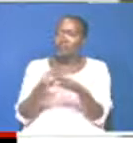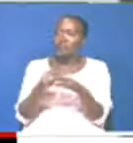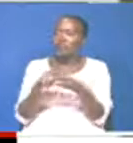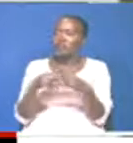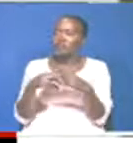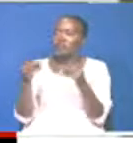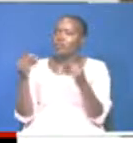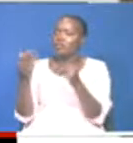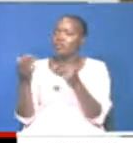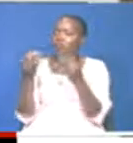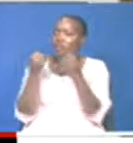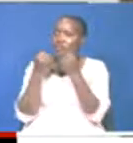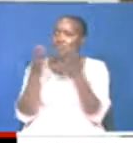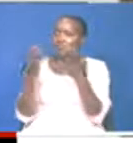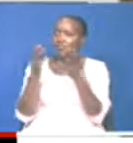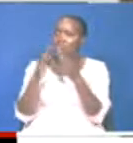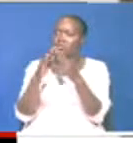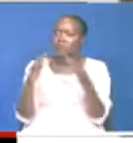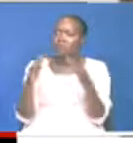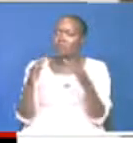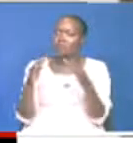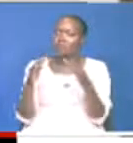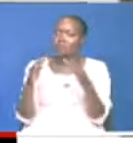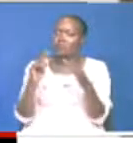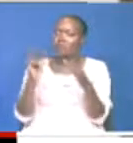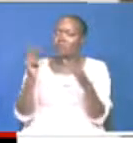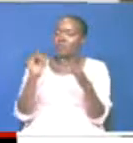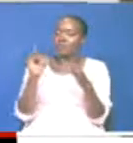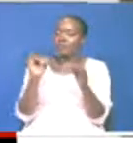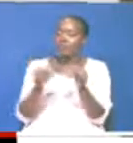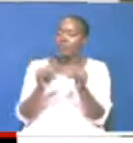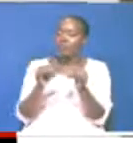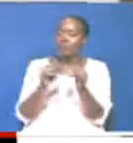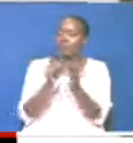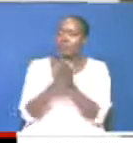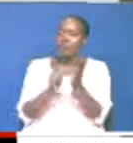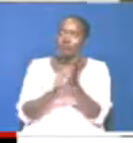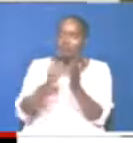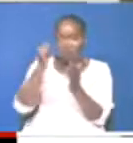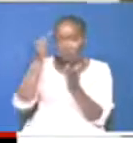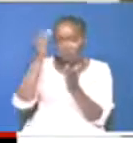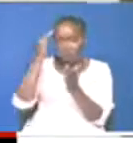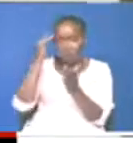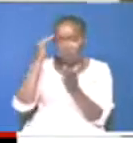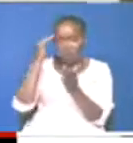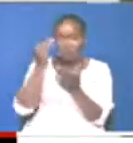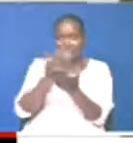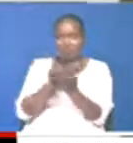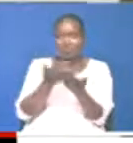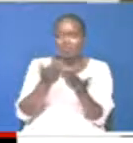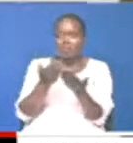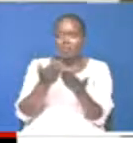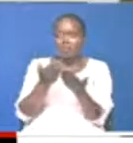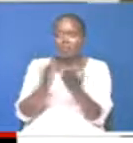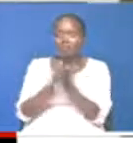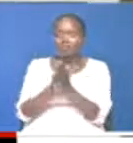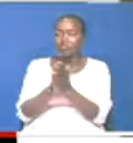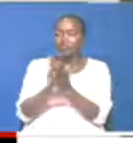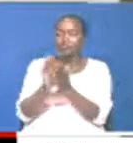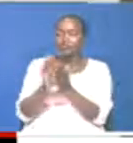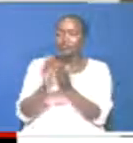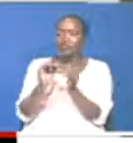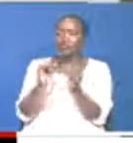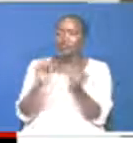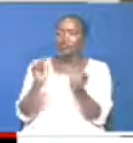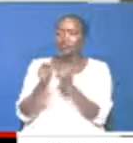the Information House, the Kenyan news agency headquarters, then it actually be re-edited and sent